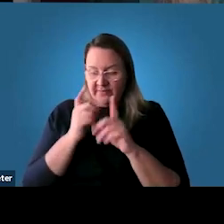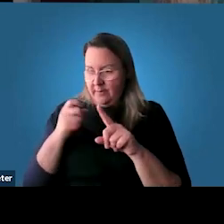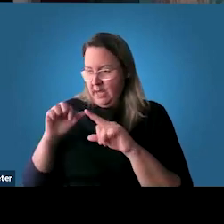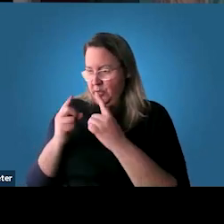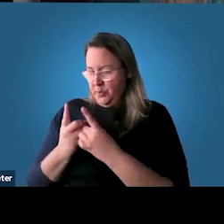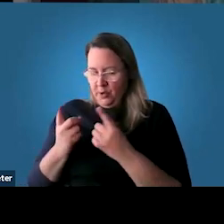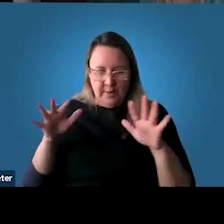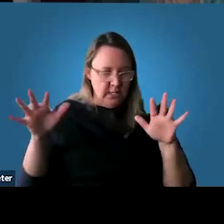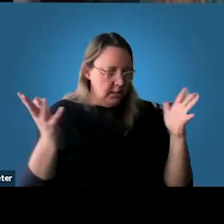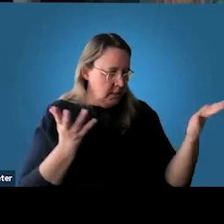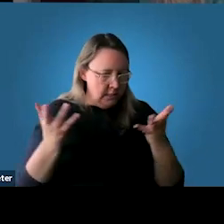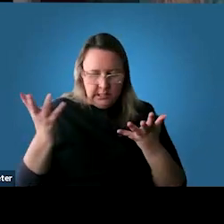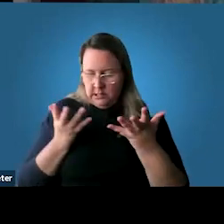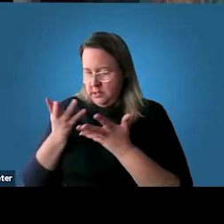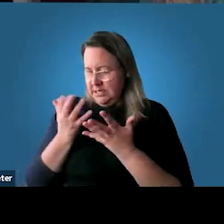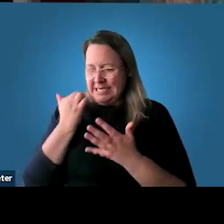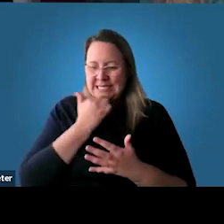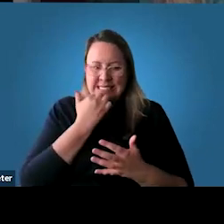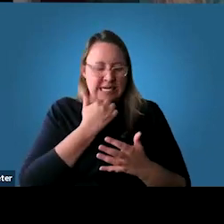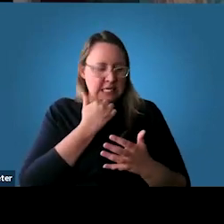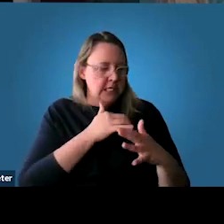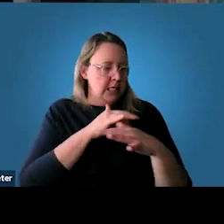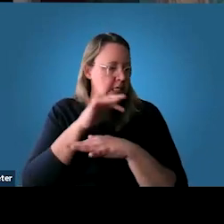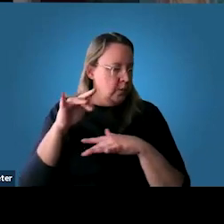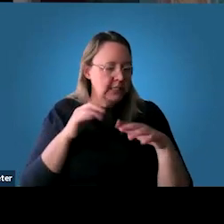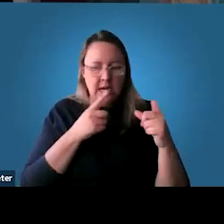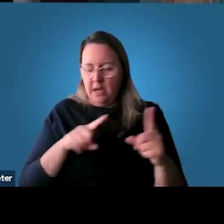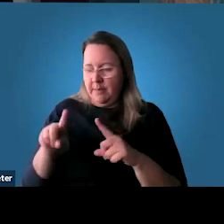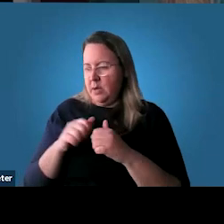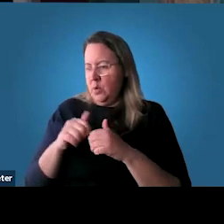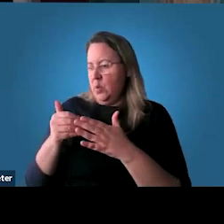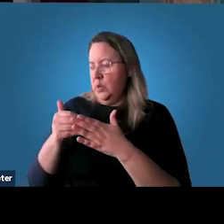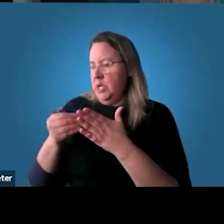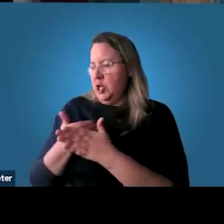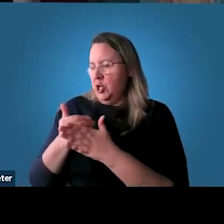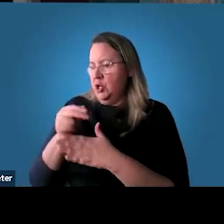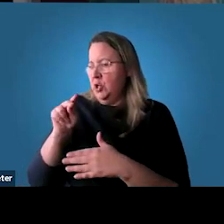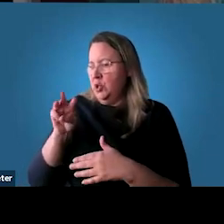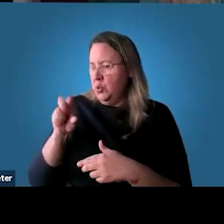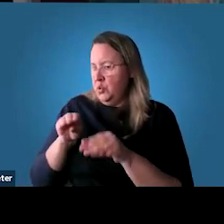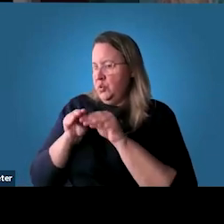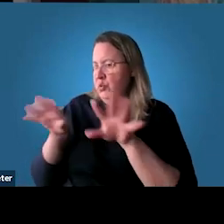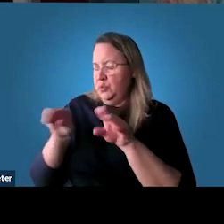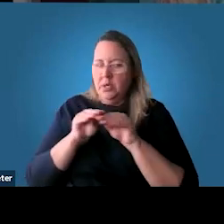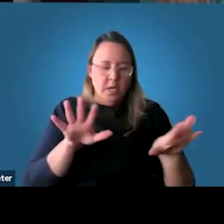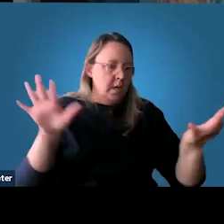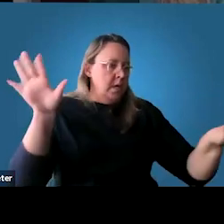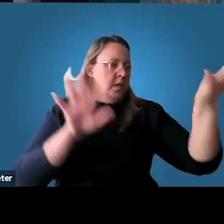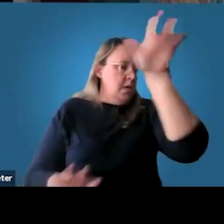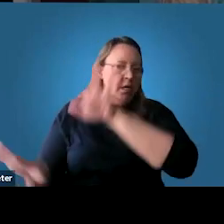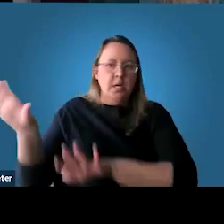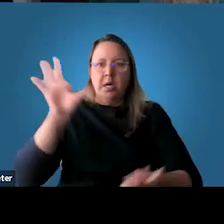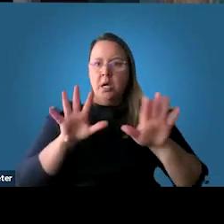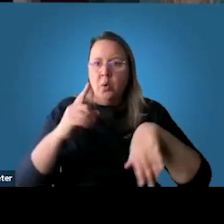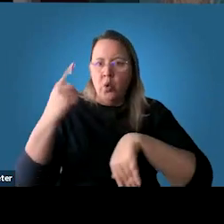departments, plus a seemingly daily barrage these days of breaking news headlines can make our days feel like one